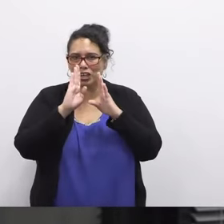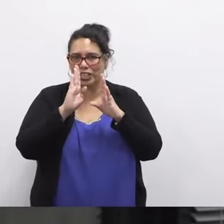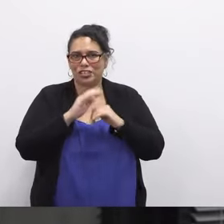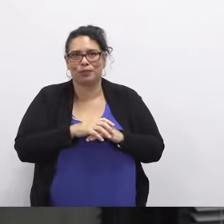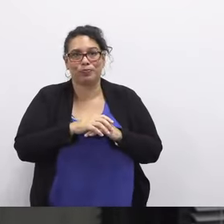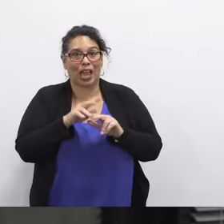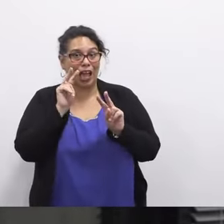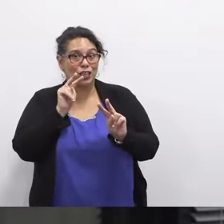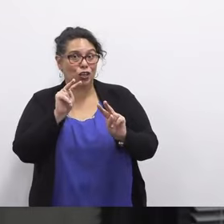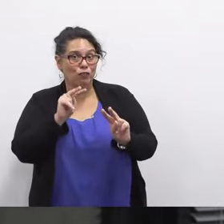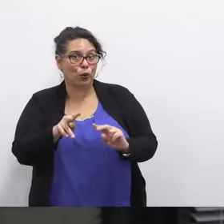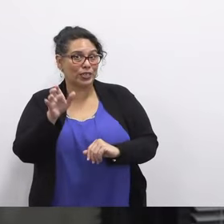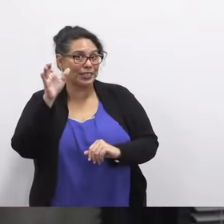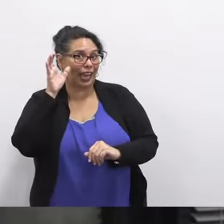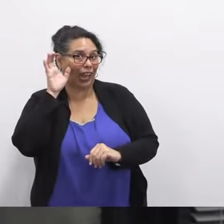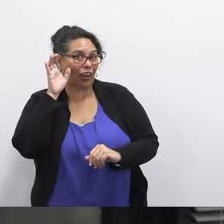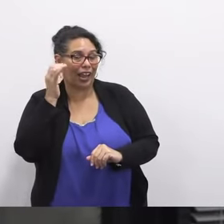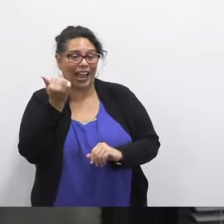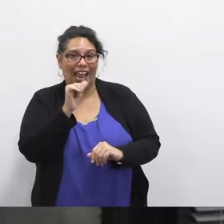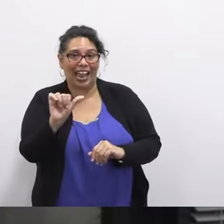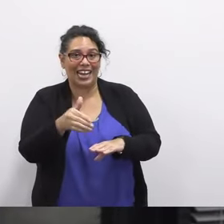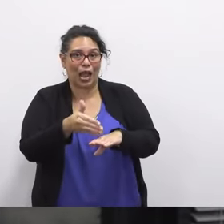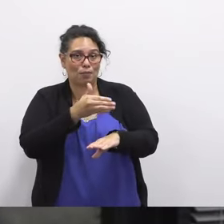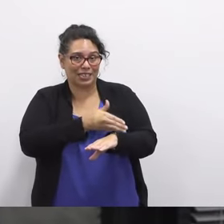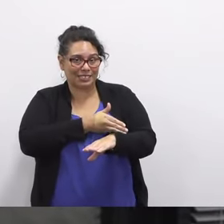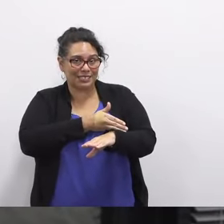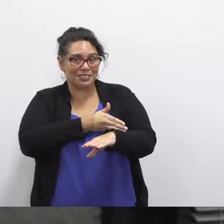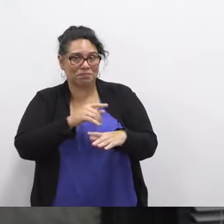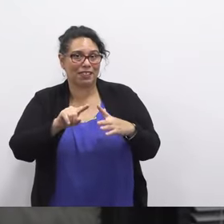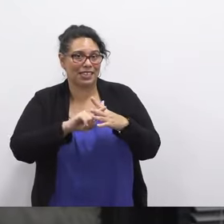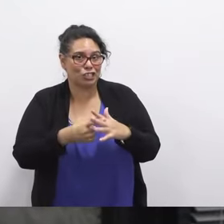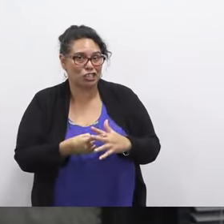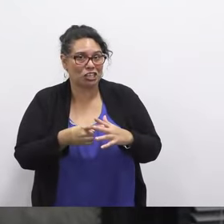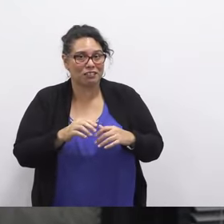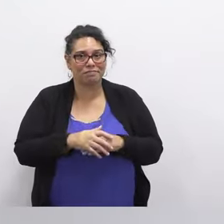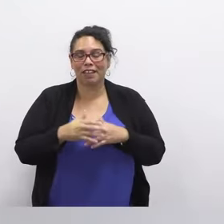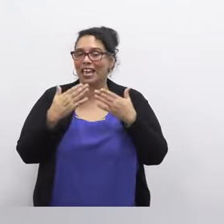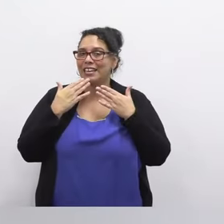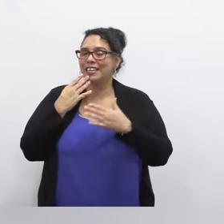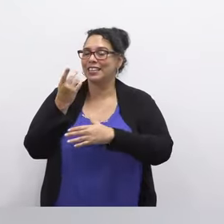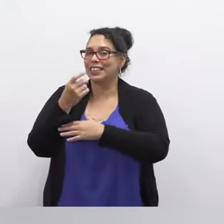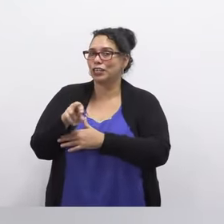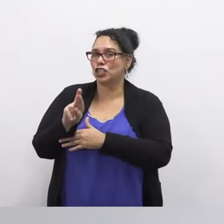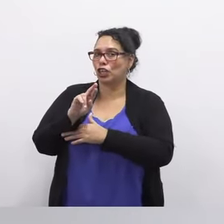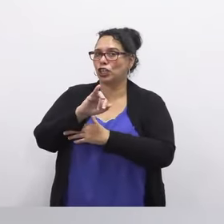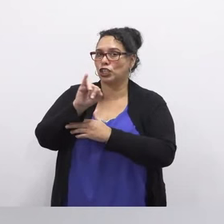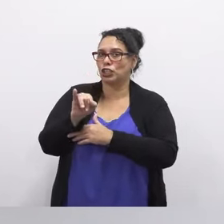I look forward to hearing any updates on this initiative. Thank you, Dr. Tavari.